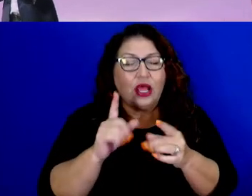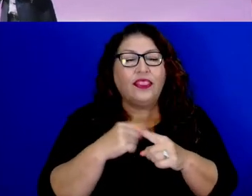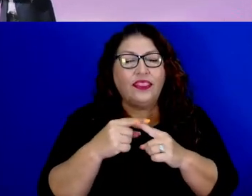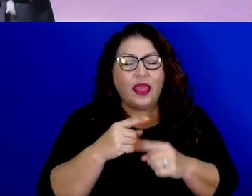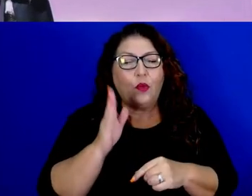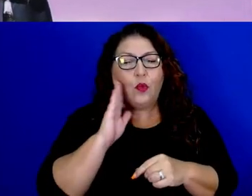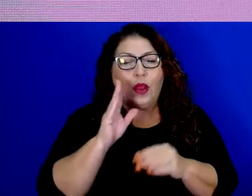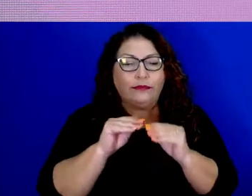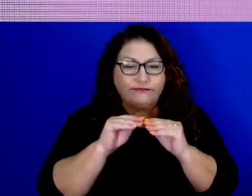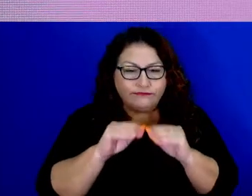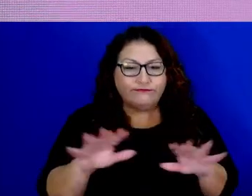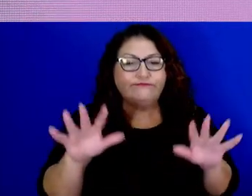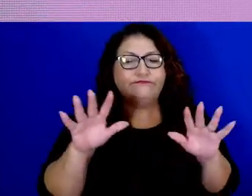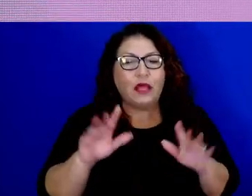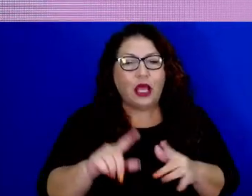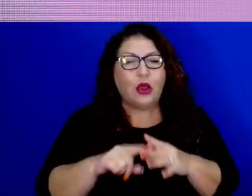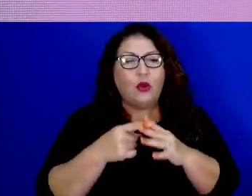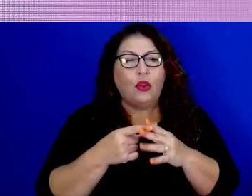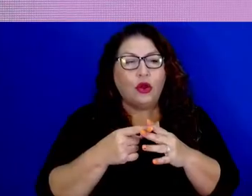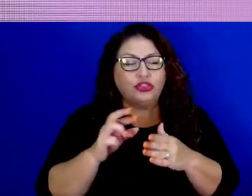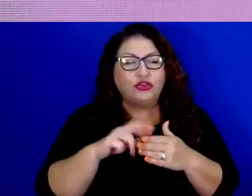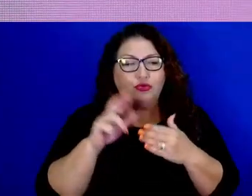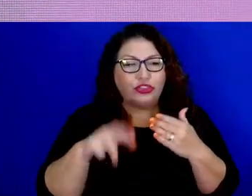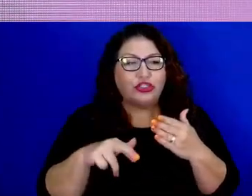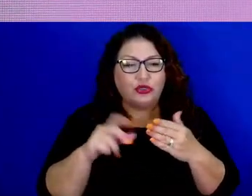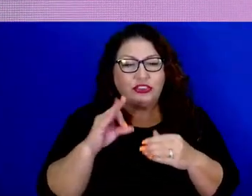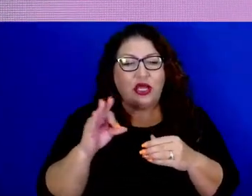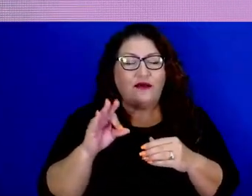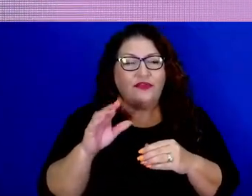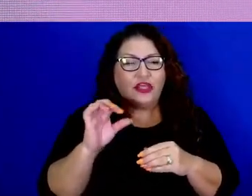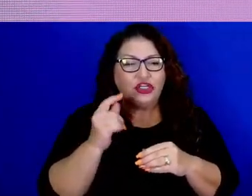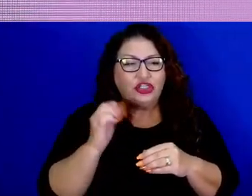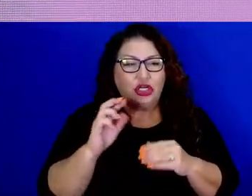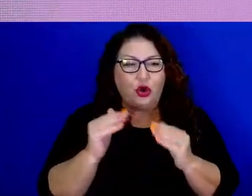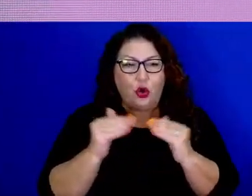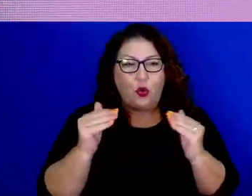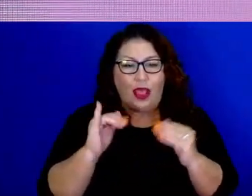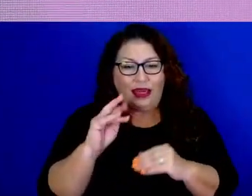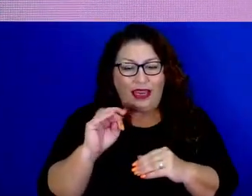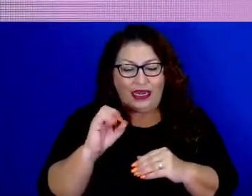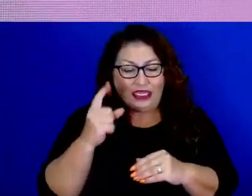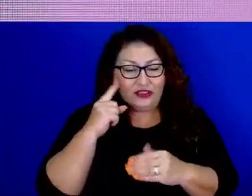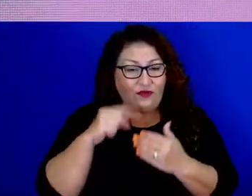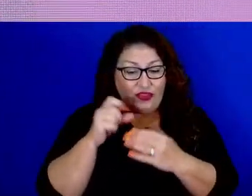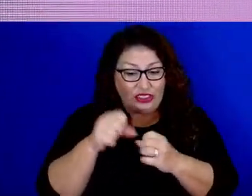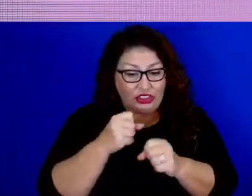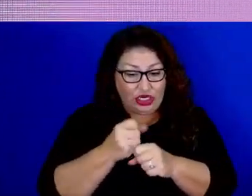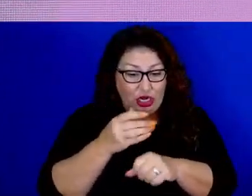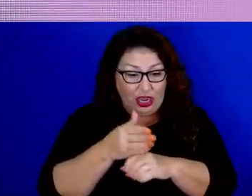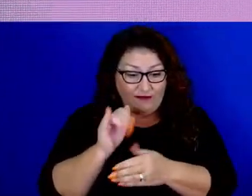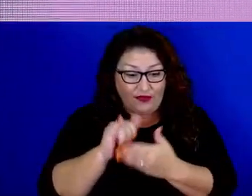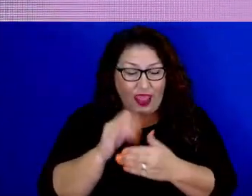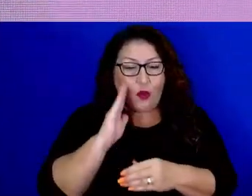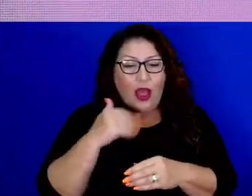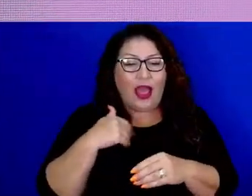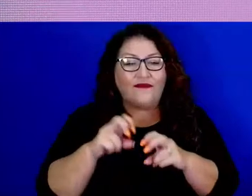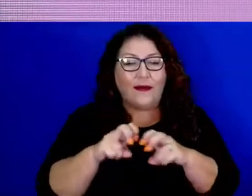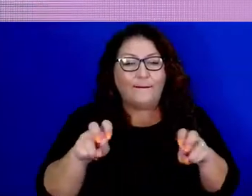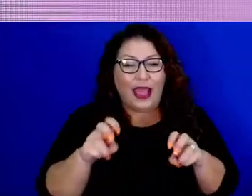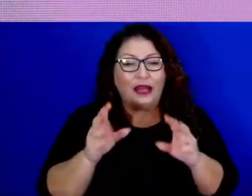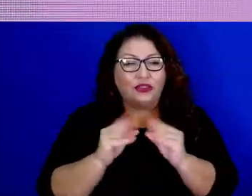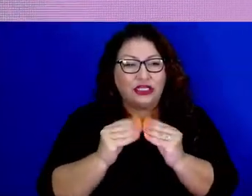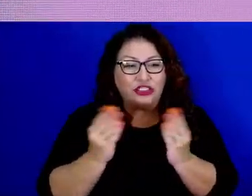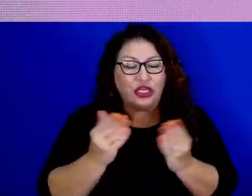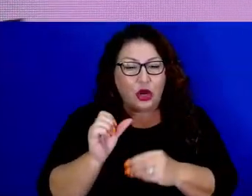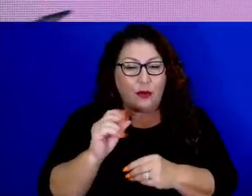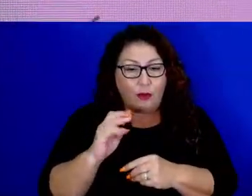the results of the Gender Equality Index for this year. Following that, we're going to have a panel session here in Brussels. After that, we'll